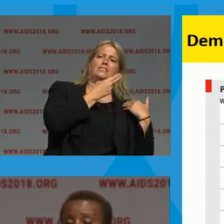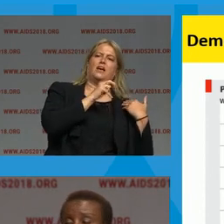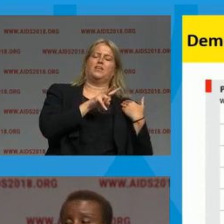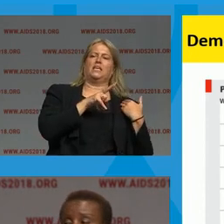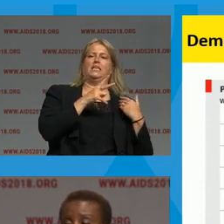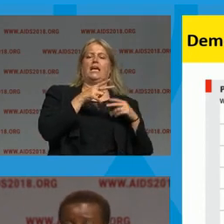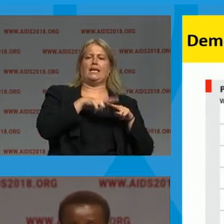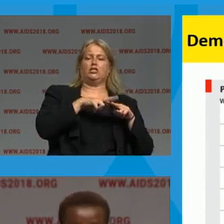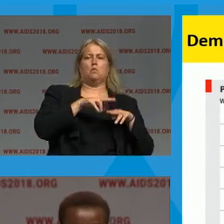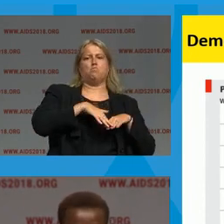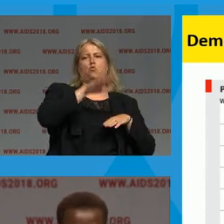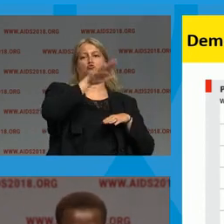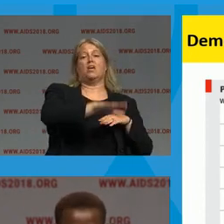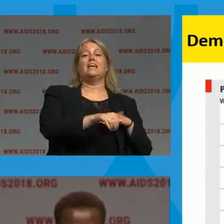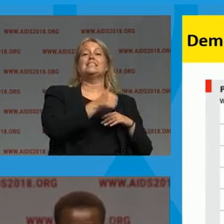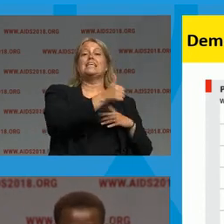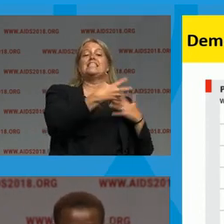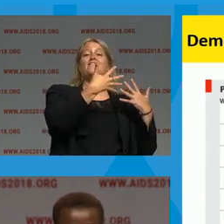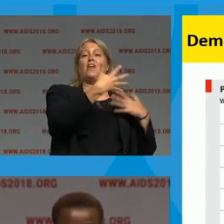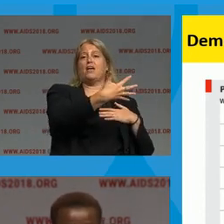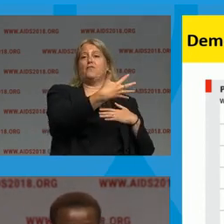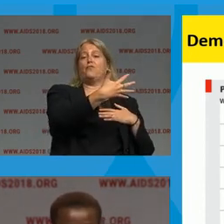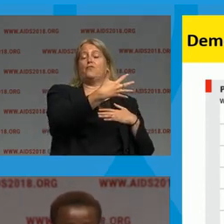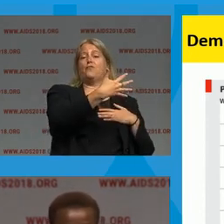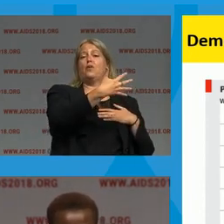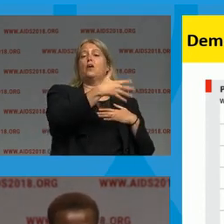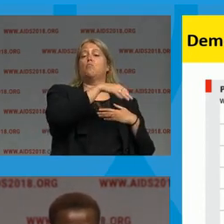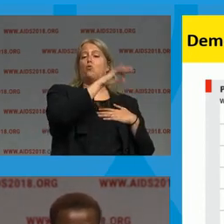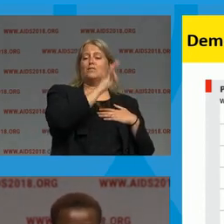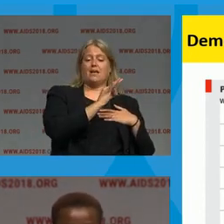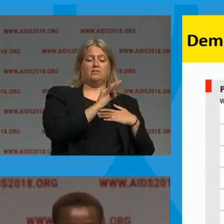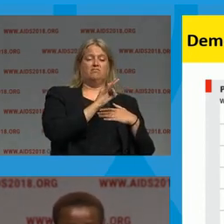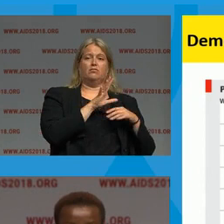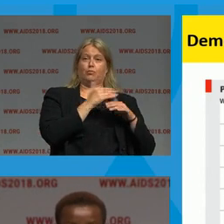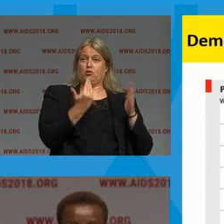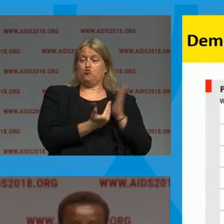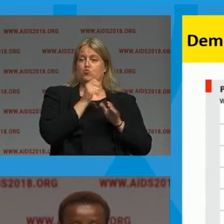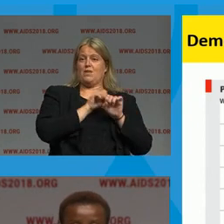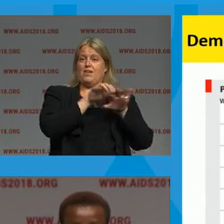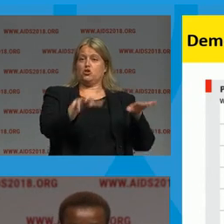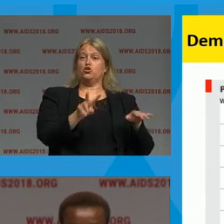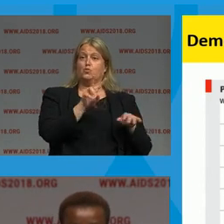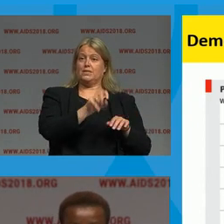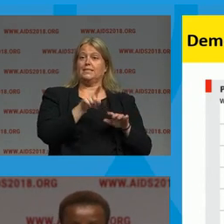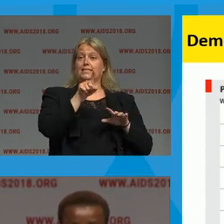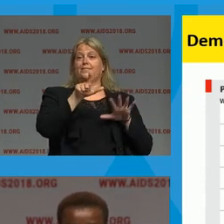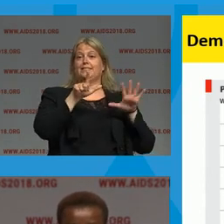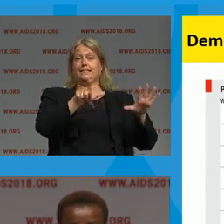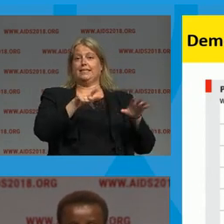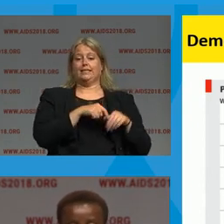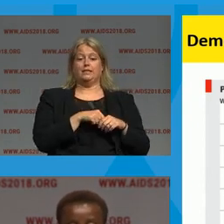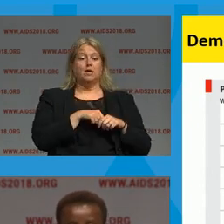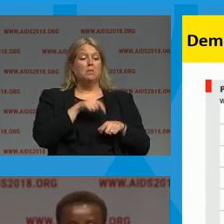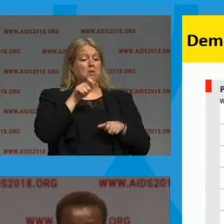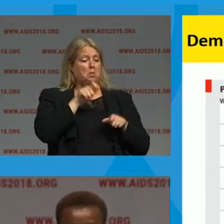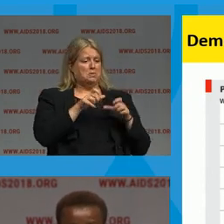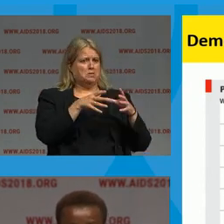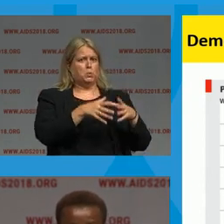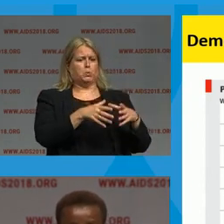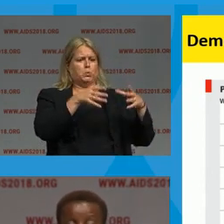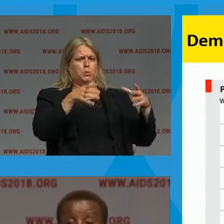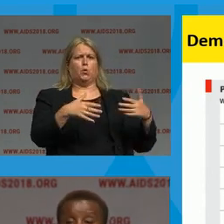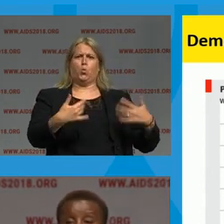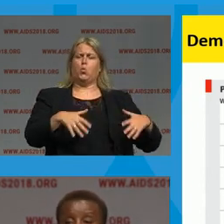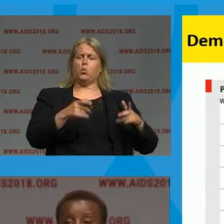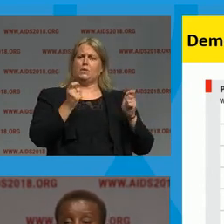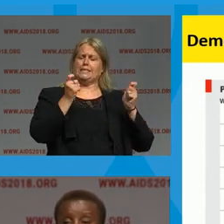about 65% of the new infections in 2017. With a population growth that is significant